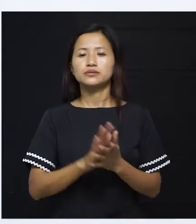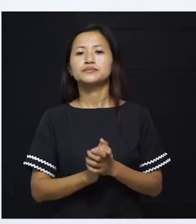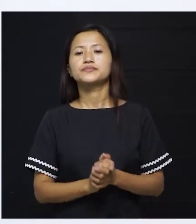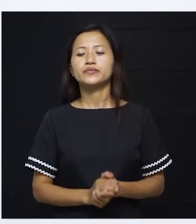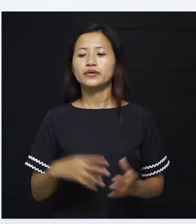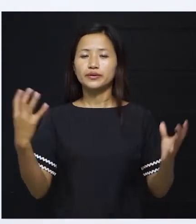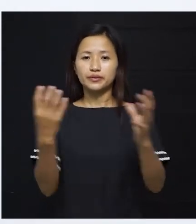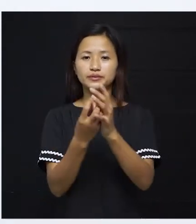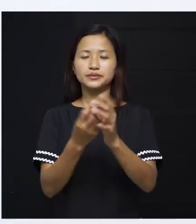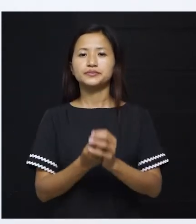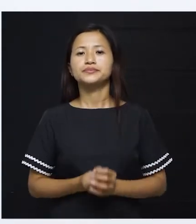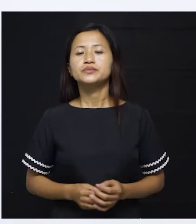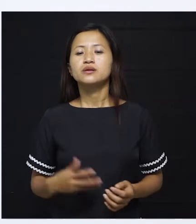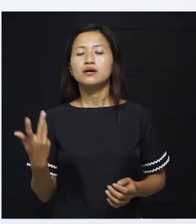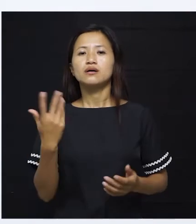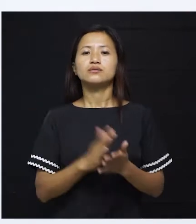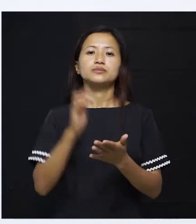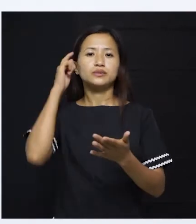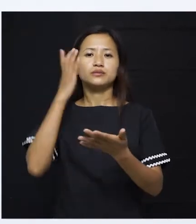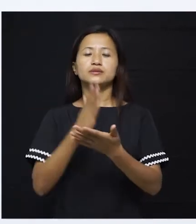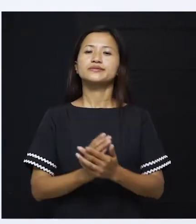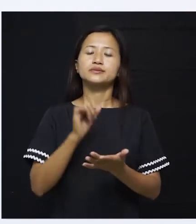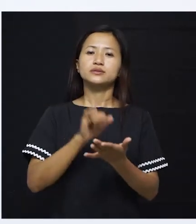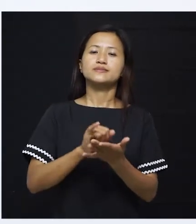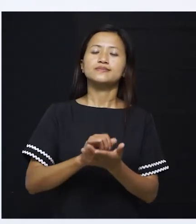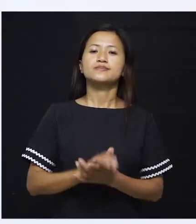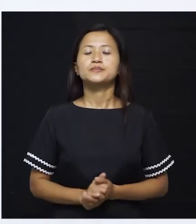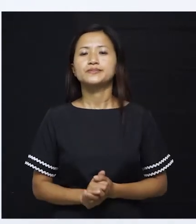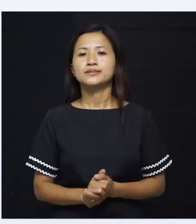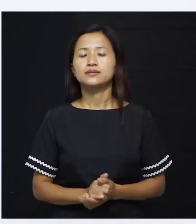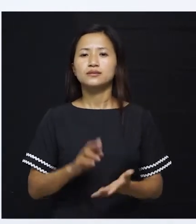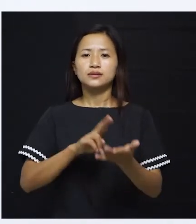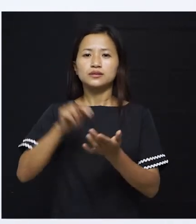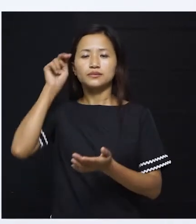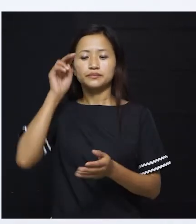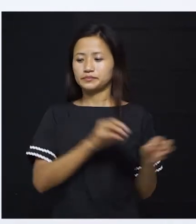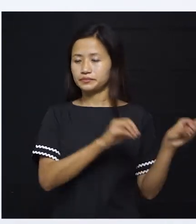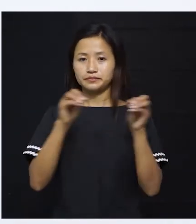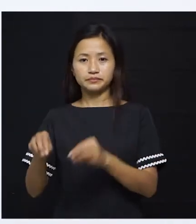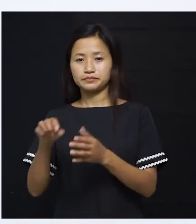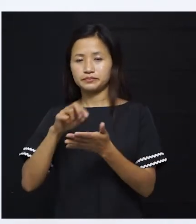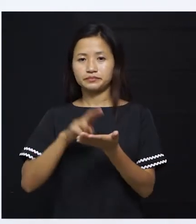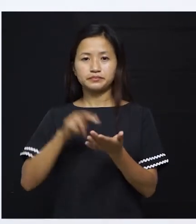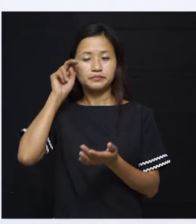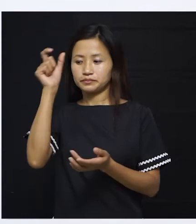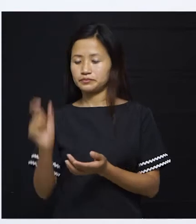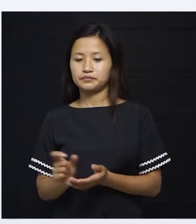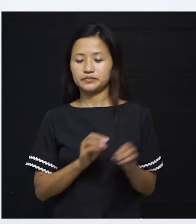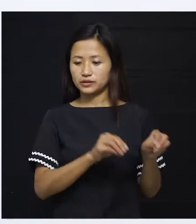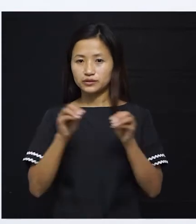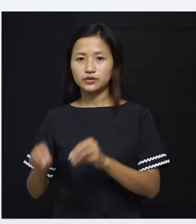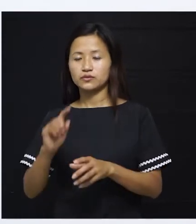gathered, and this is how we believe that the Nagas have migrated or they have shifted from